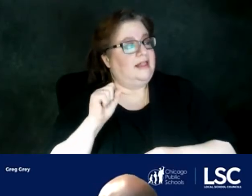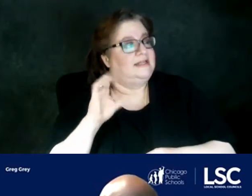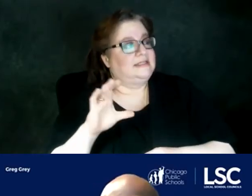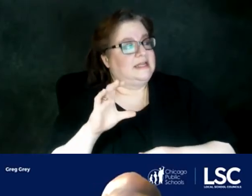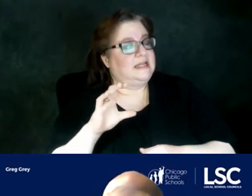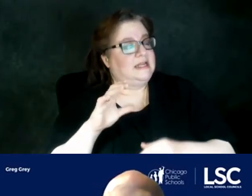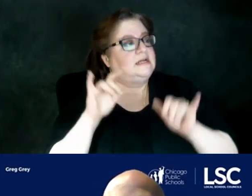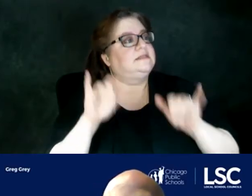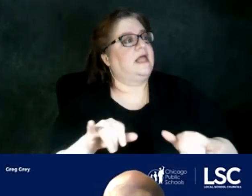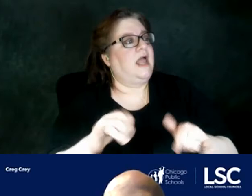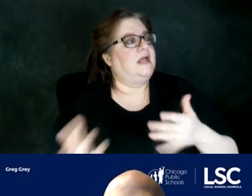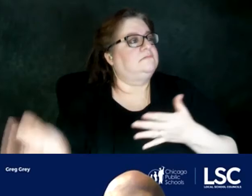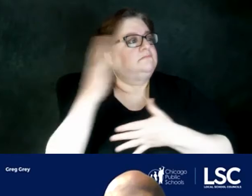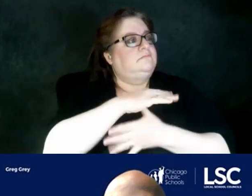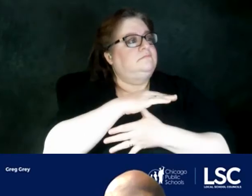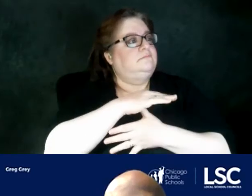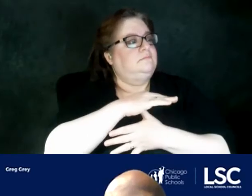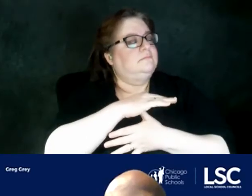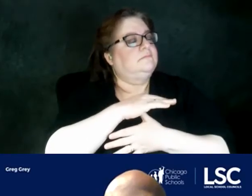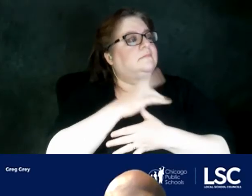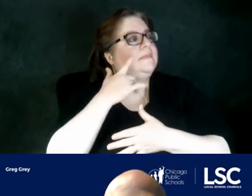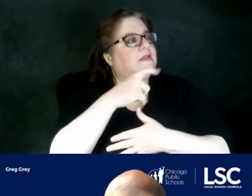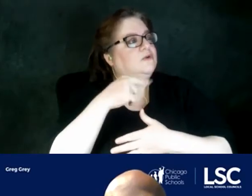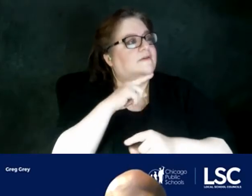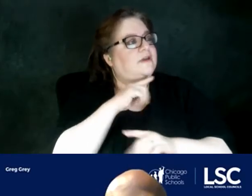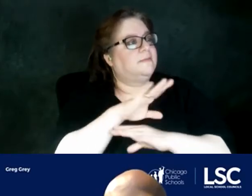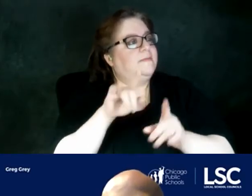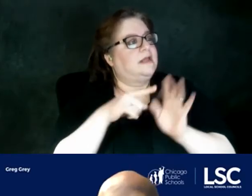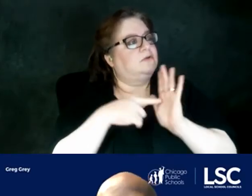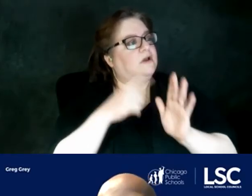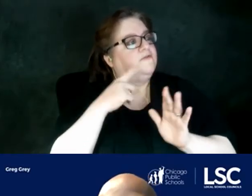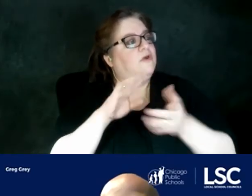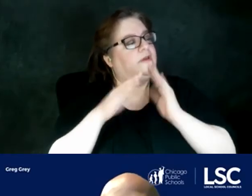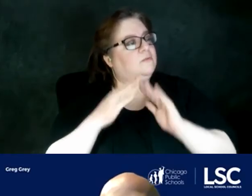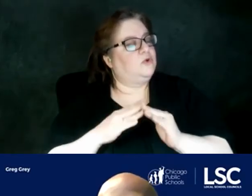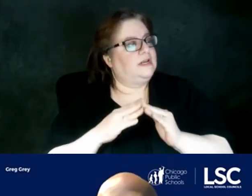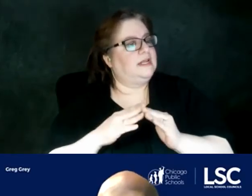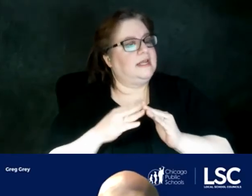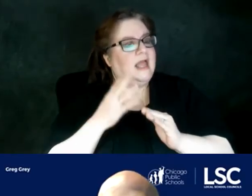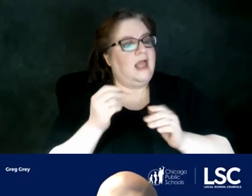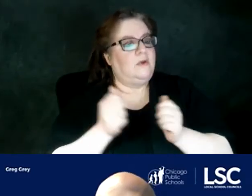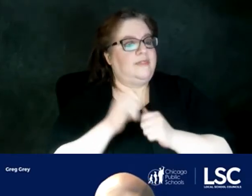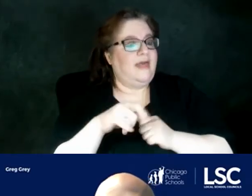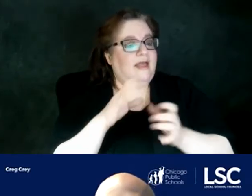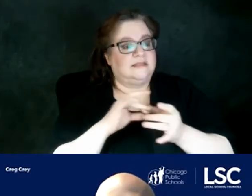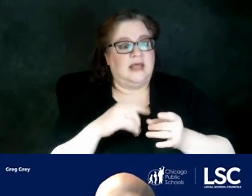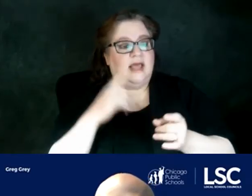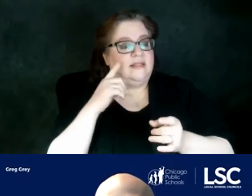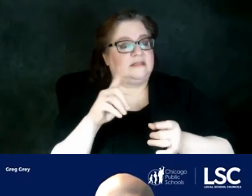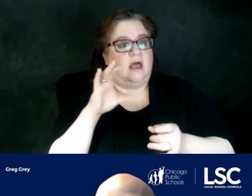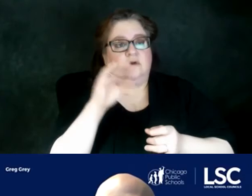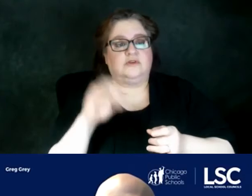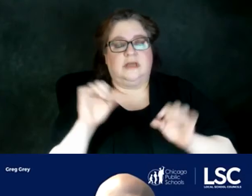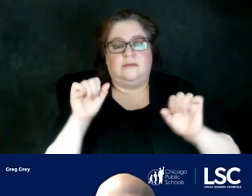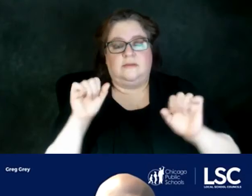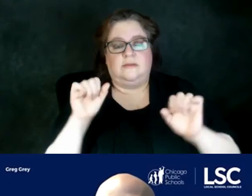top priority, because you do have a commitment as a representative to your community. But with that said, I think it's 100% possible to